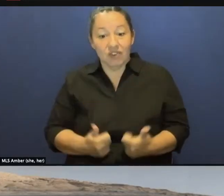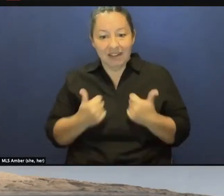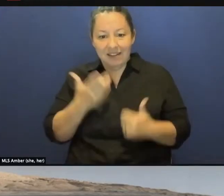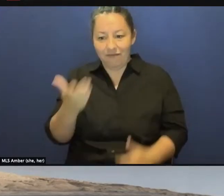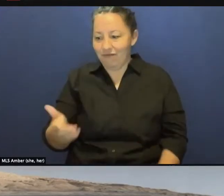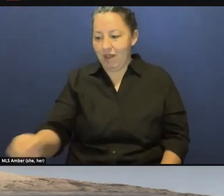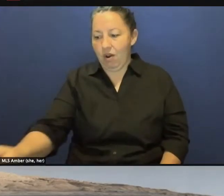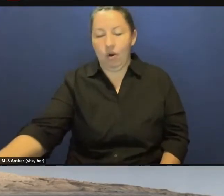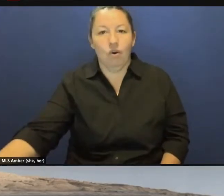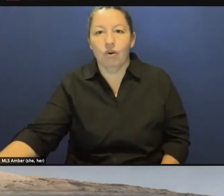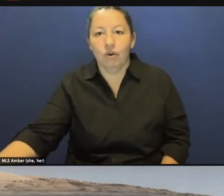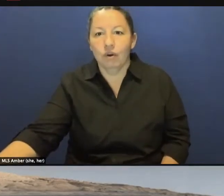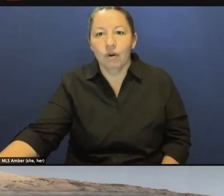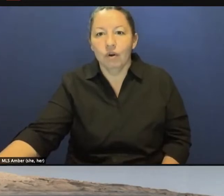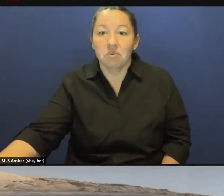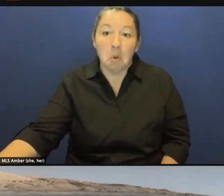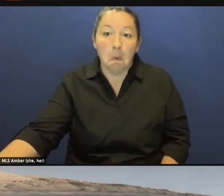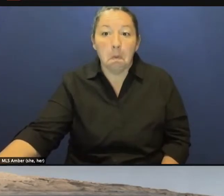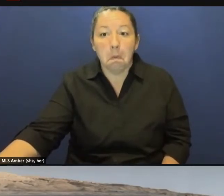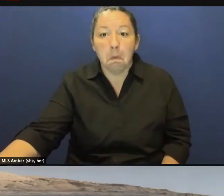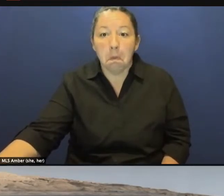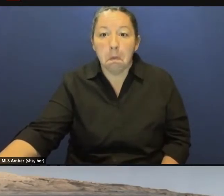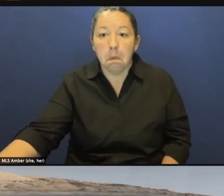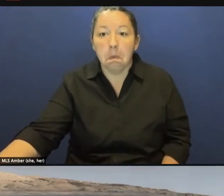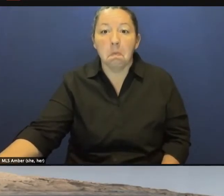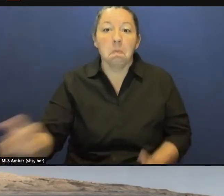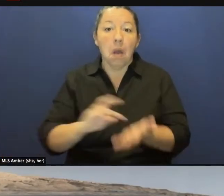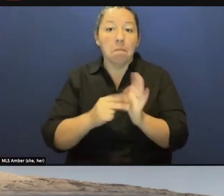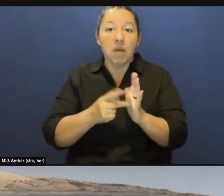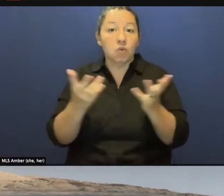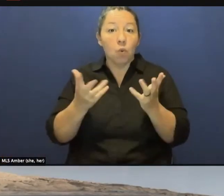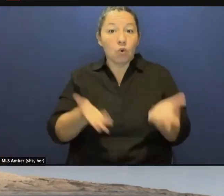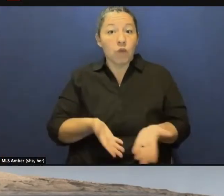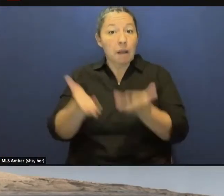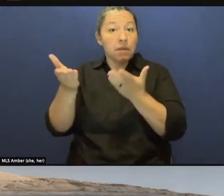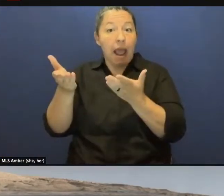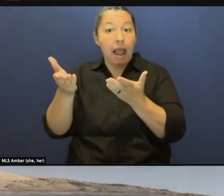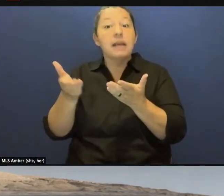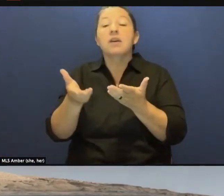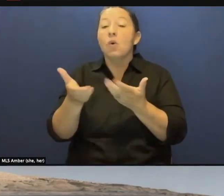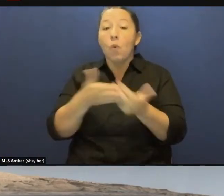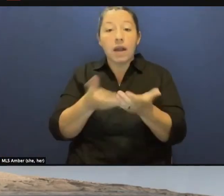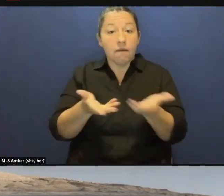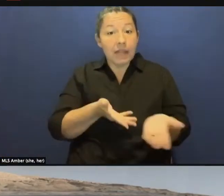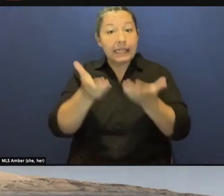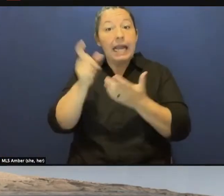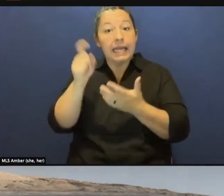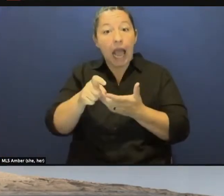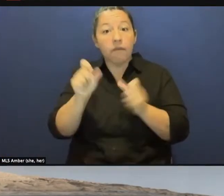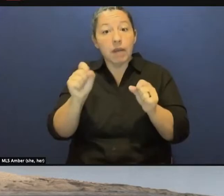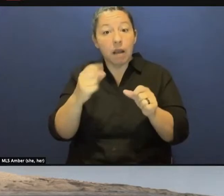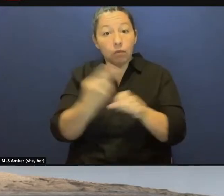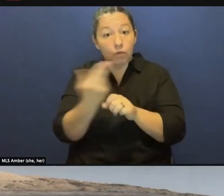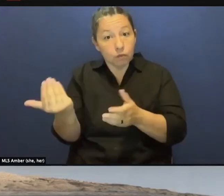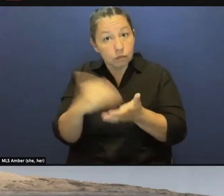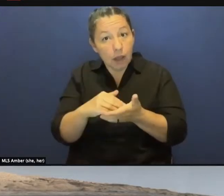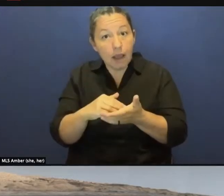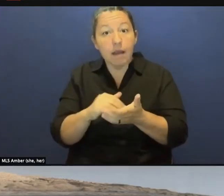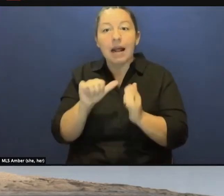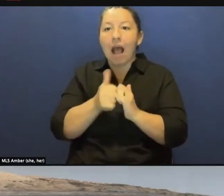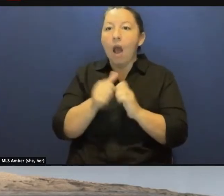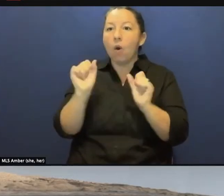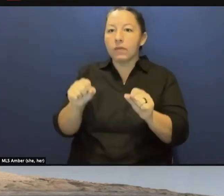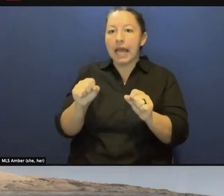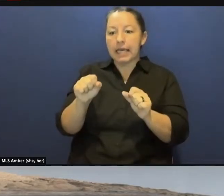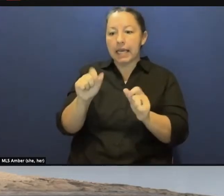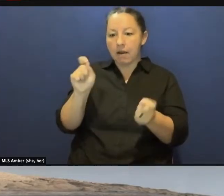So that means, what do they take? What they take must be reused. how they can shape the environment to